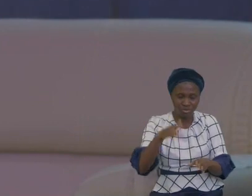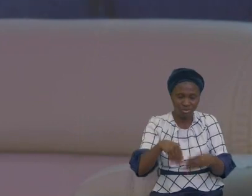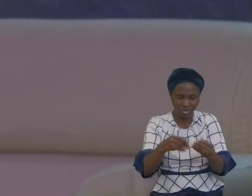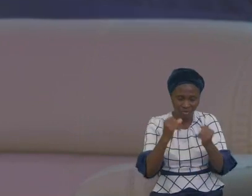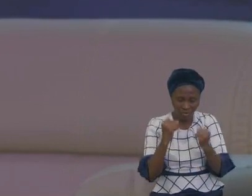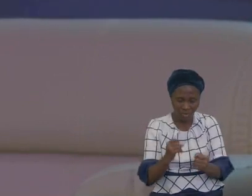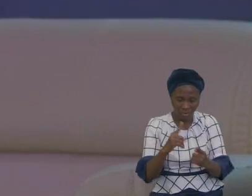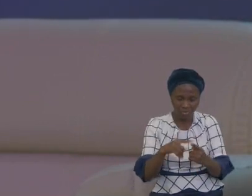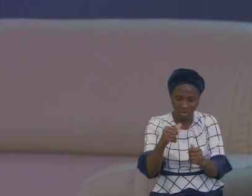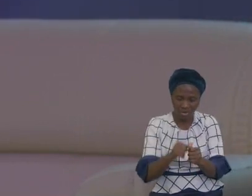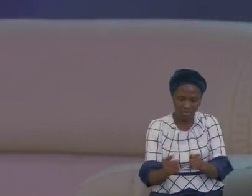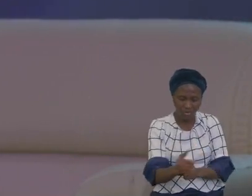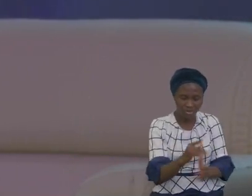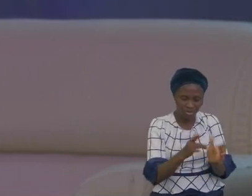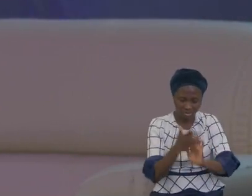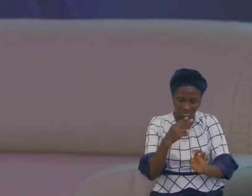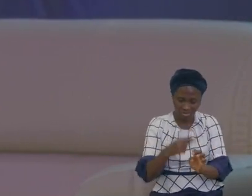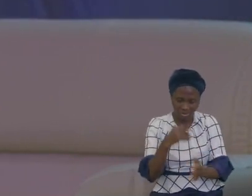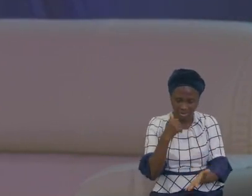getting tired